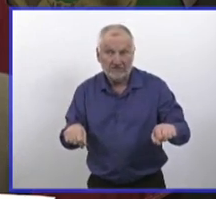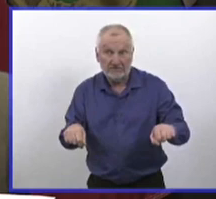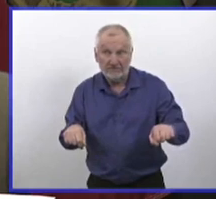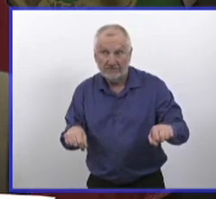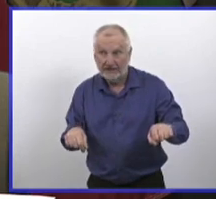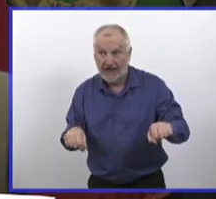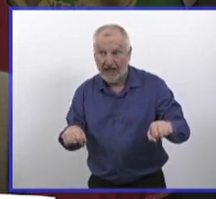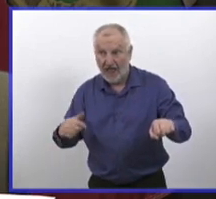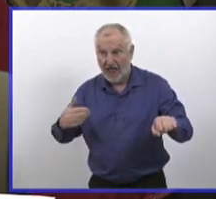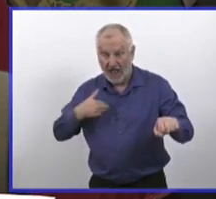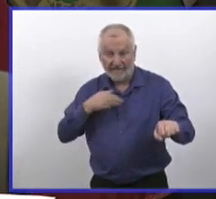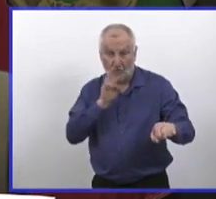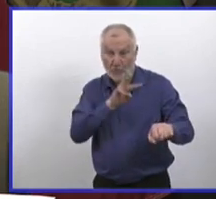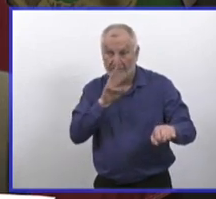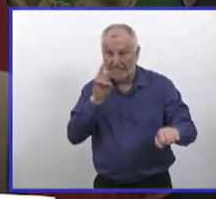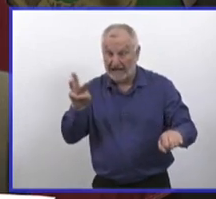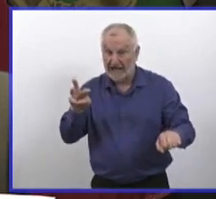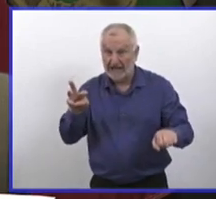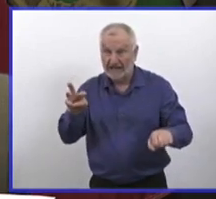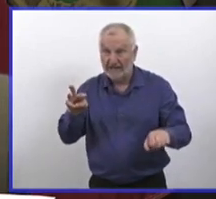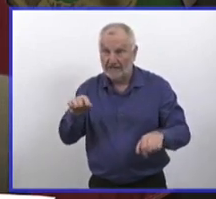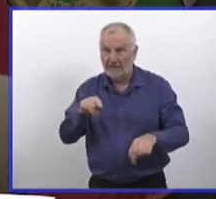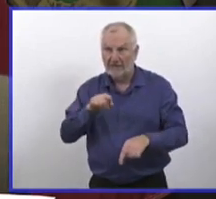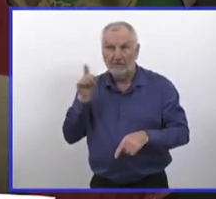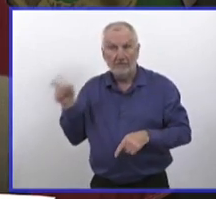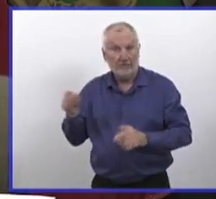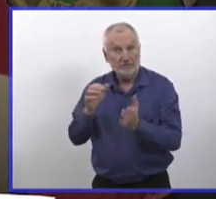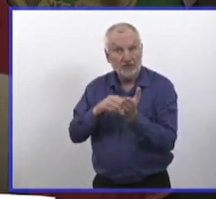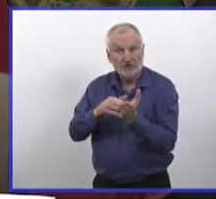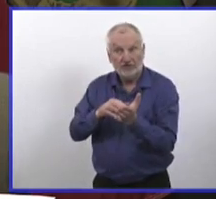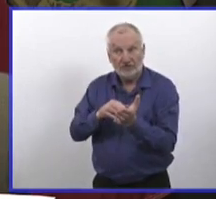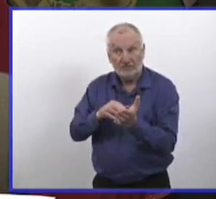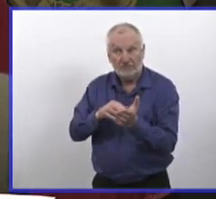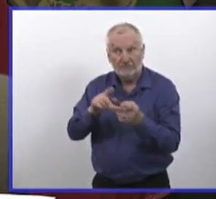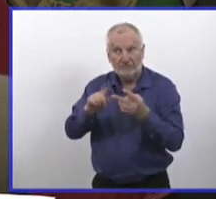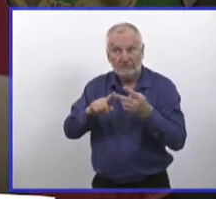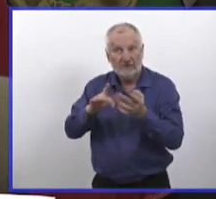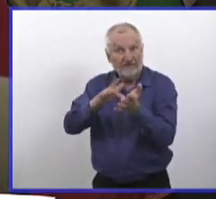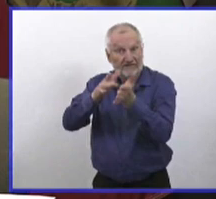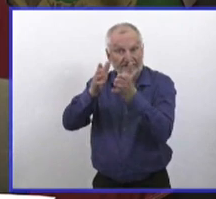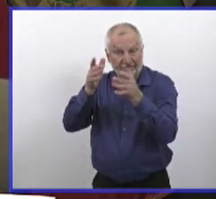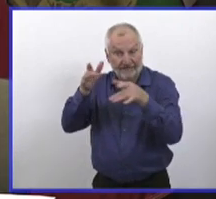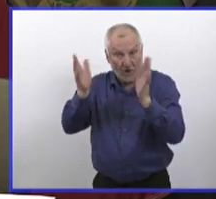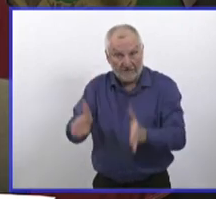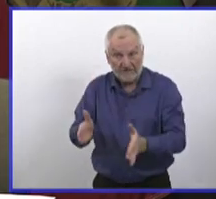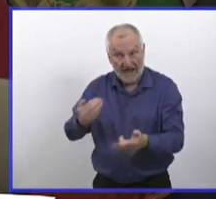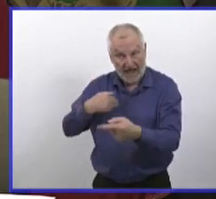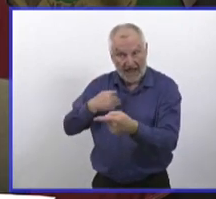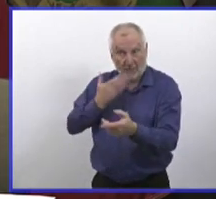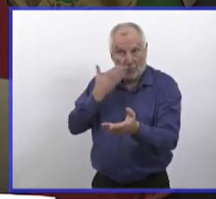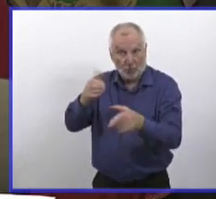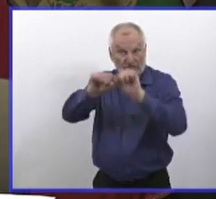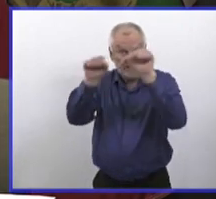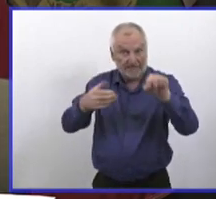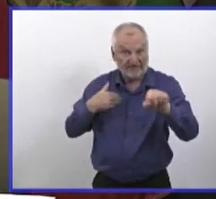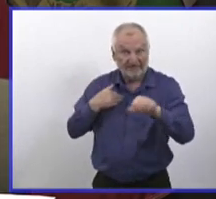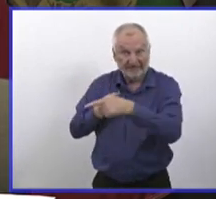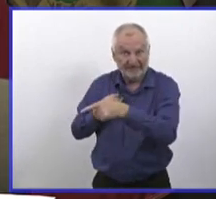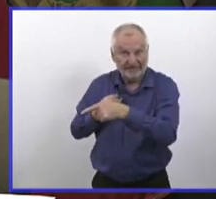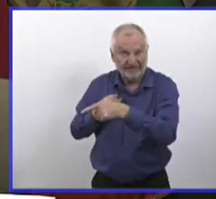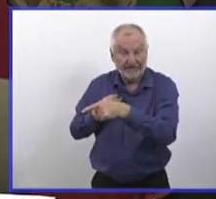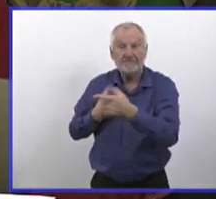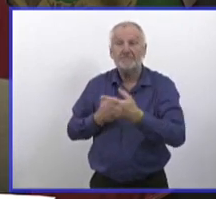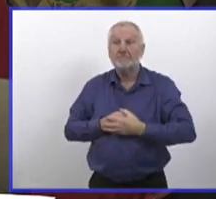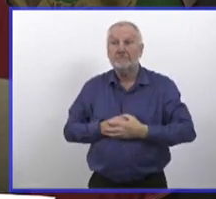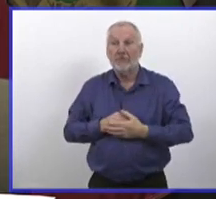in place that pharmacists and doctors, some doctors' clinics have. Also, Manitobans are used to booking